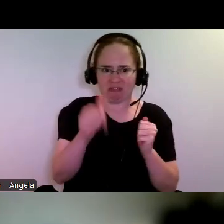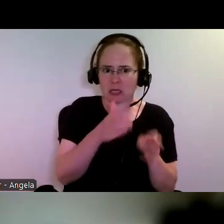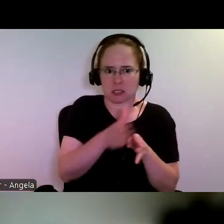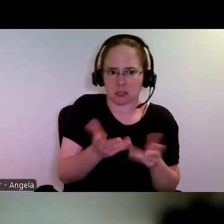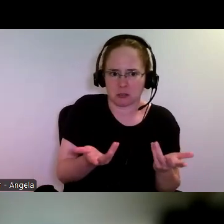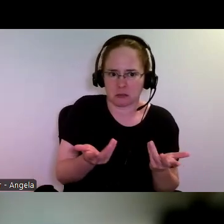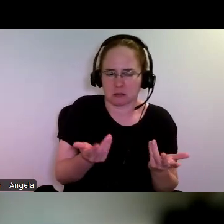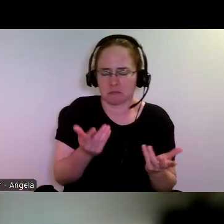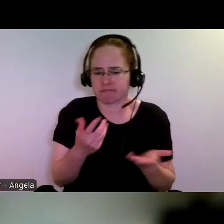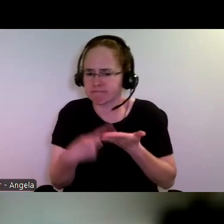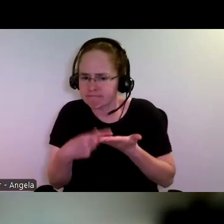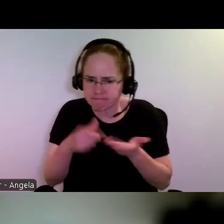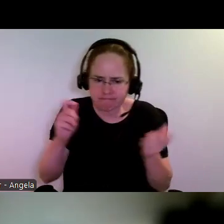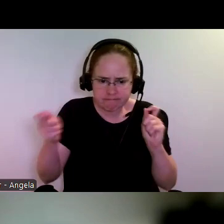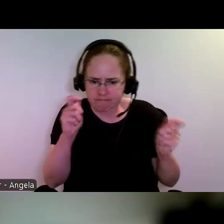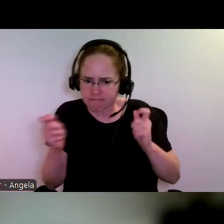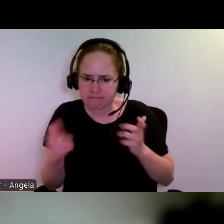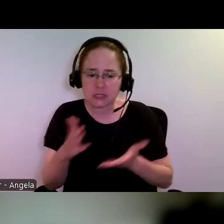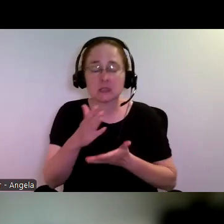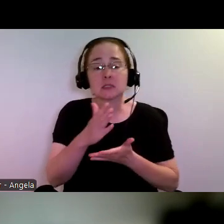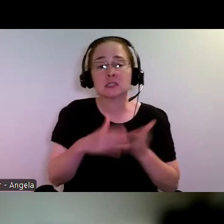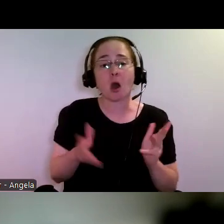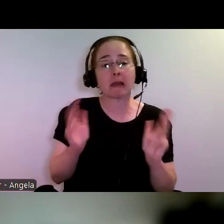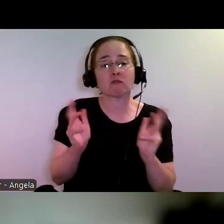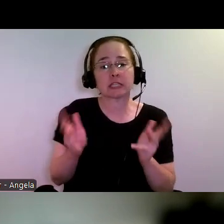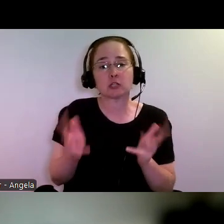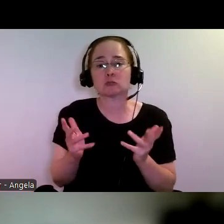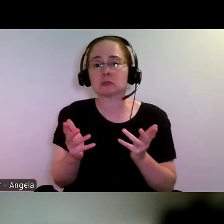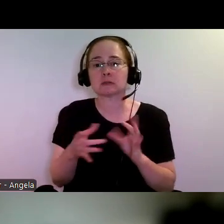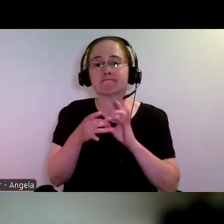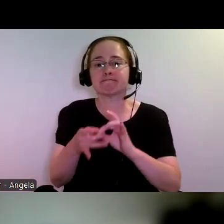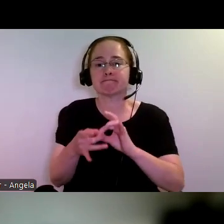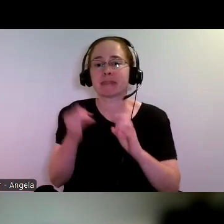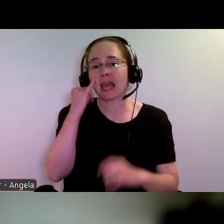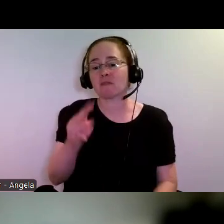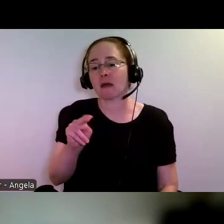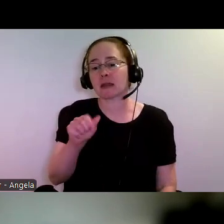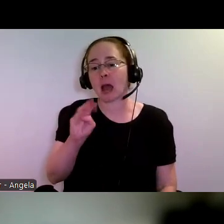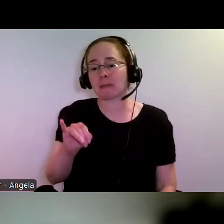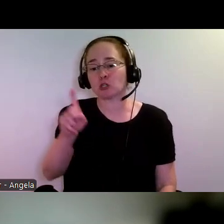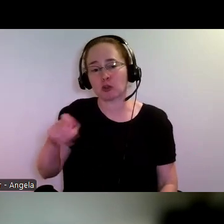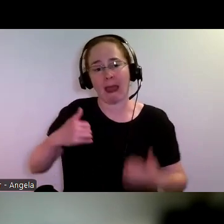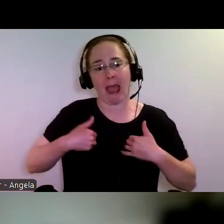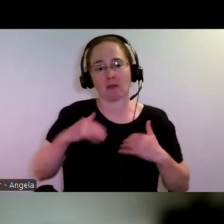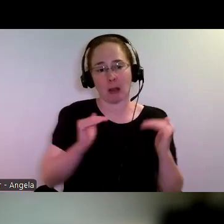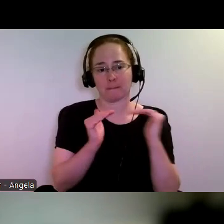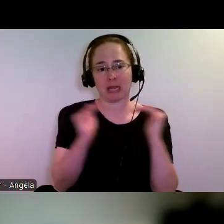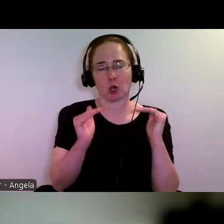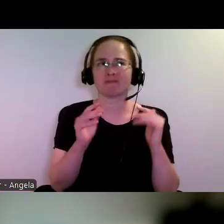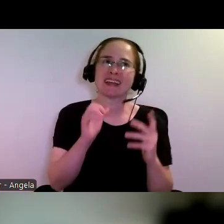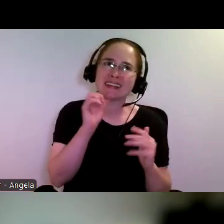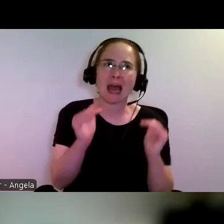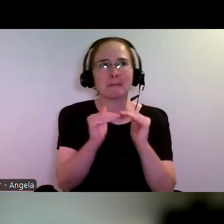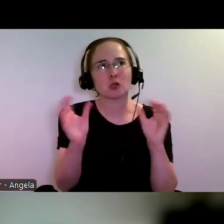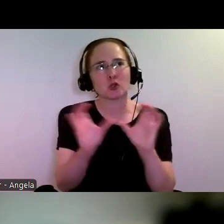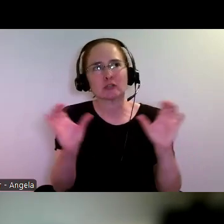the conversations were evolving, and some of the conversations were around whether NAMI should have a peer, not a peer